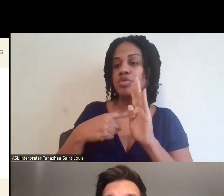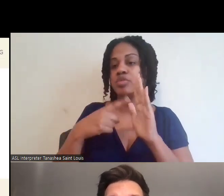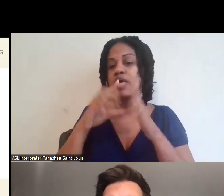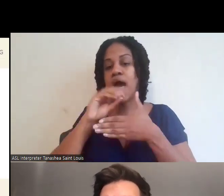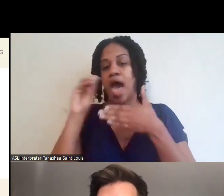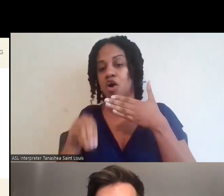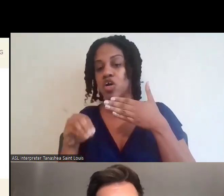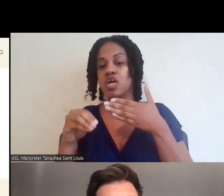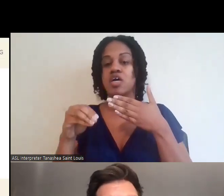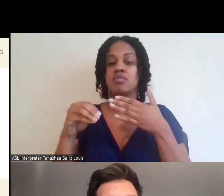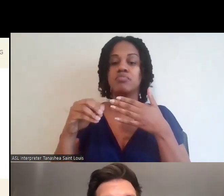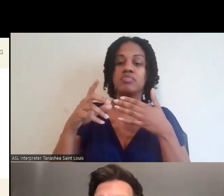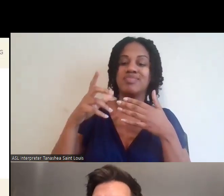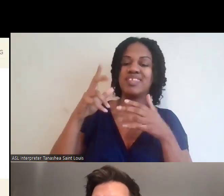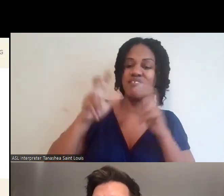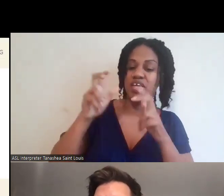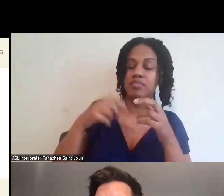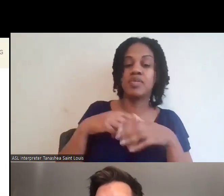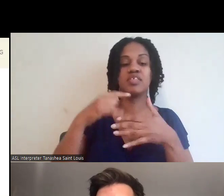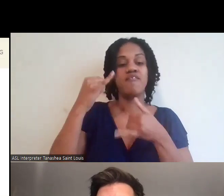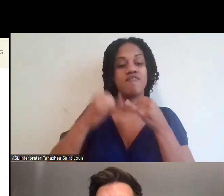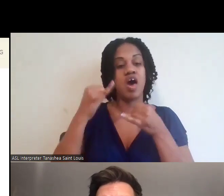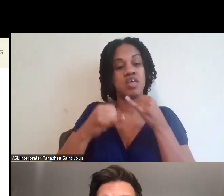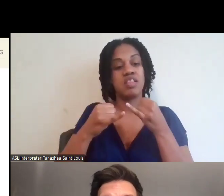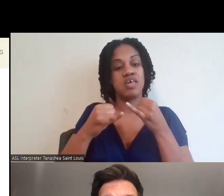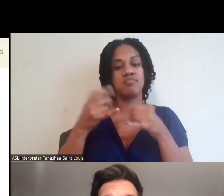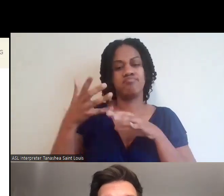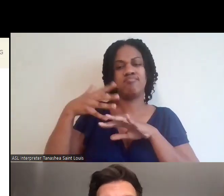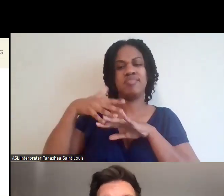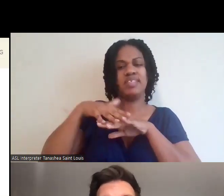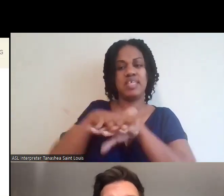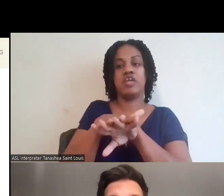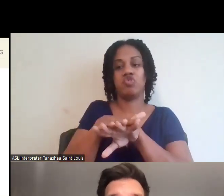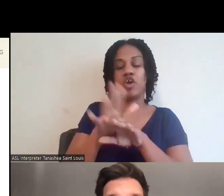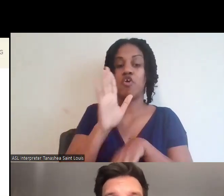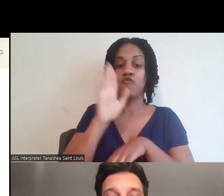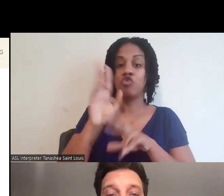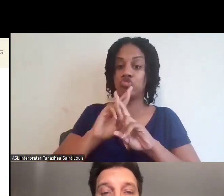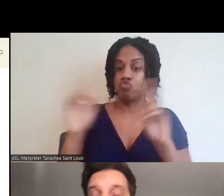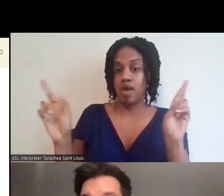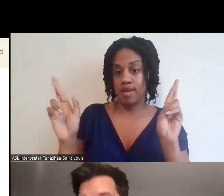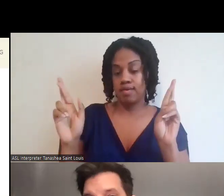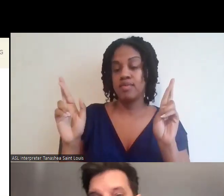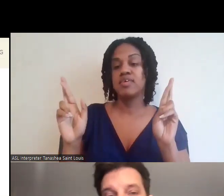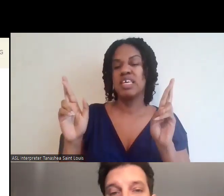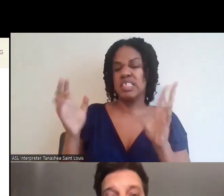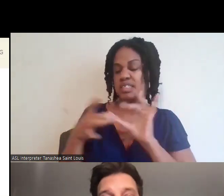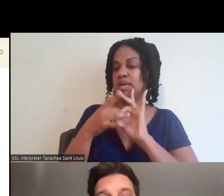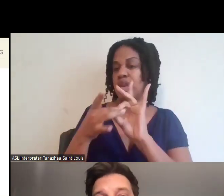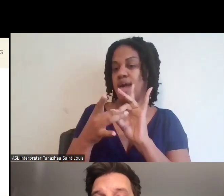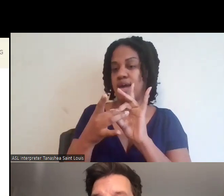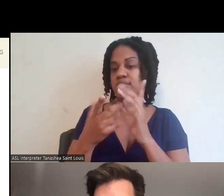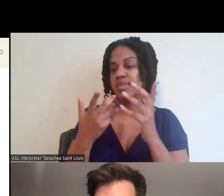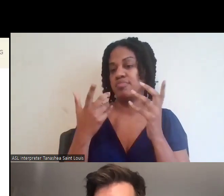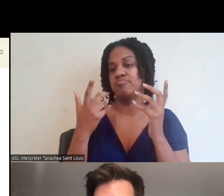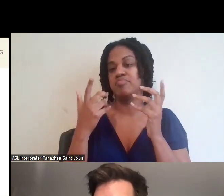of its results and investments. And finally, it's integrated. A future-ready aging network is connected. It's connected